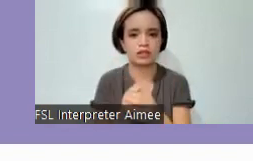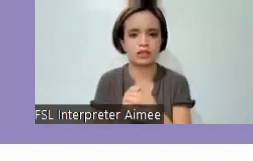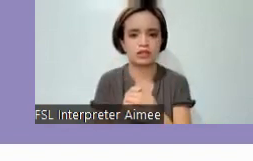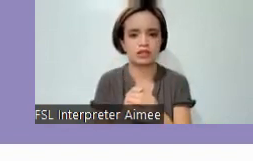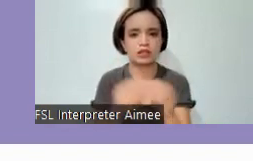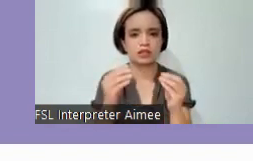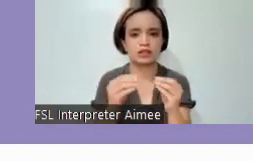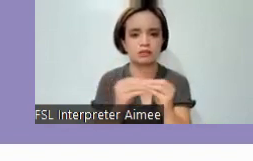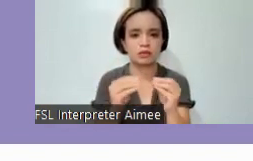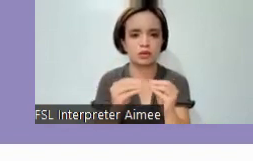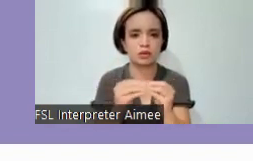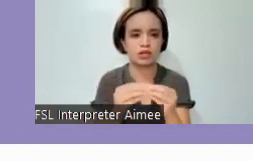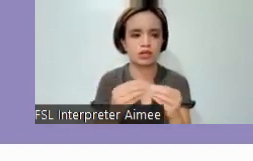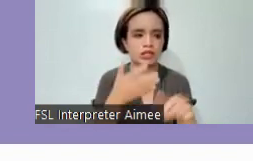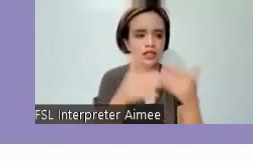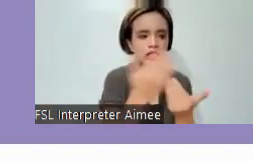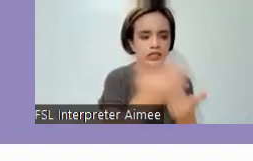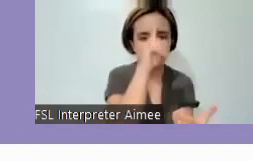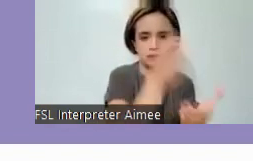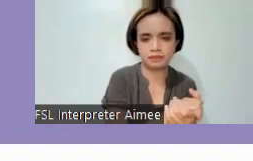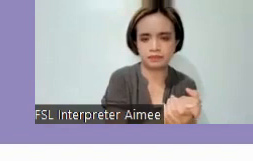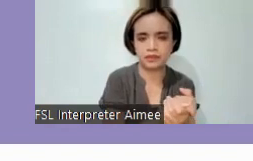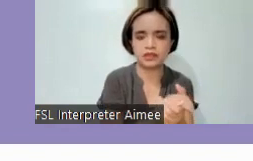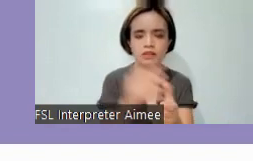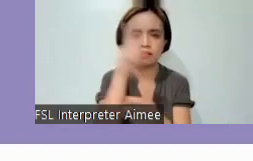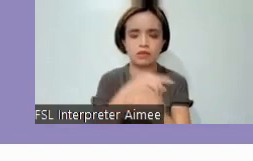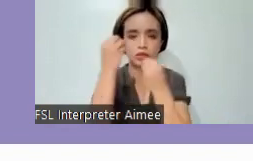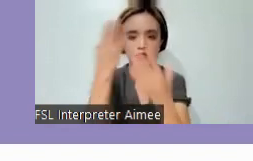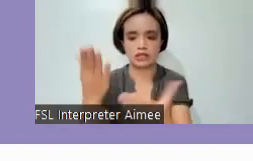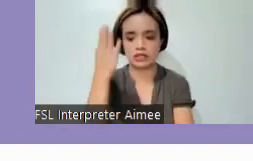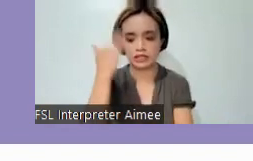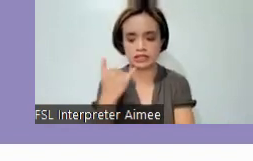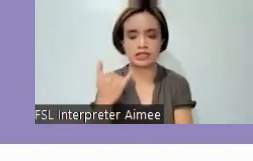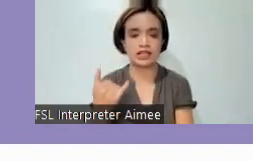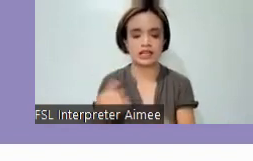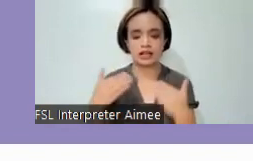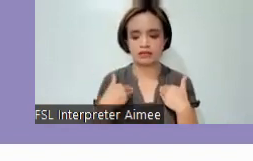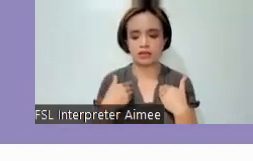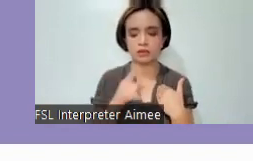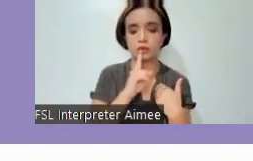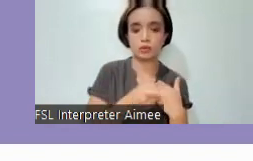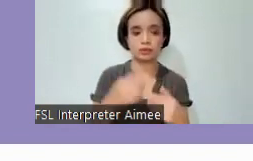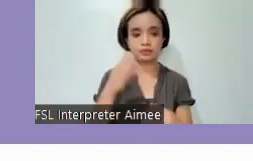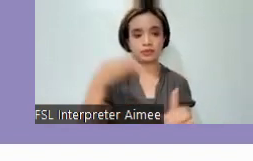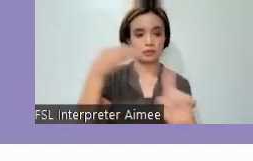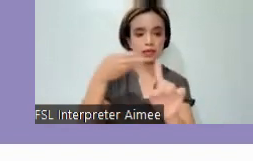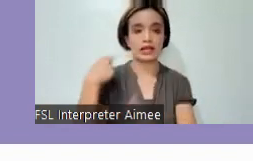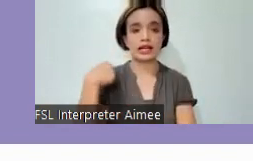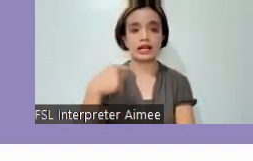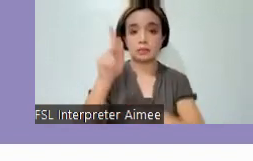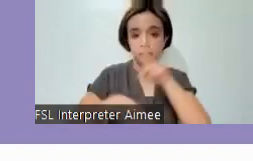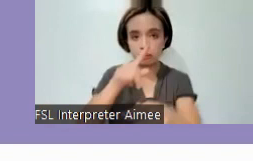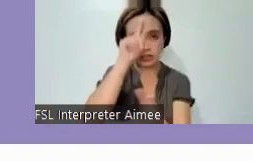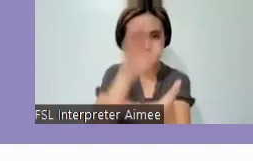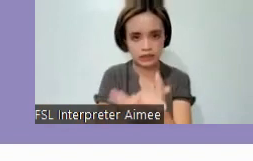false information? Psychologists explain that because of confirmation bias, people will believe in